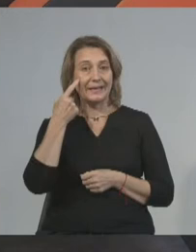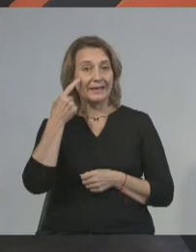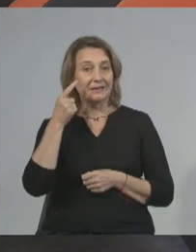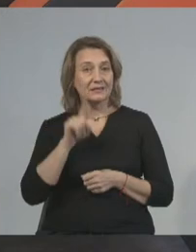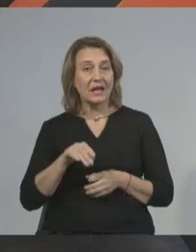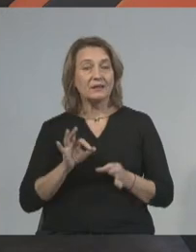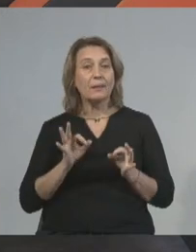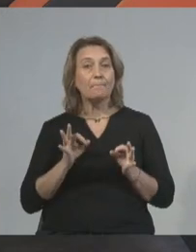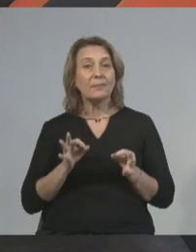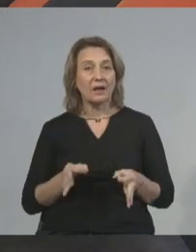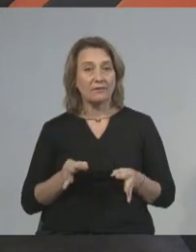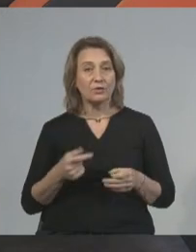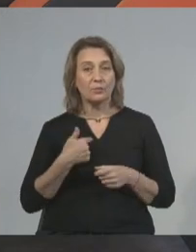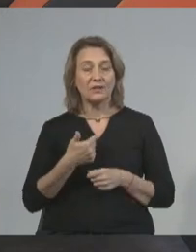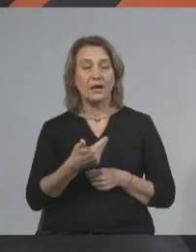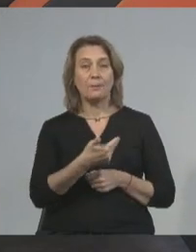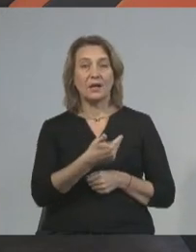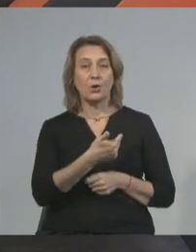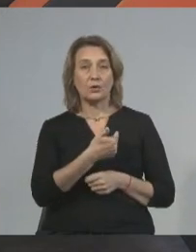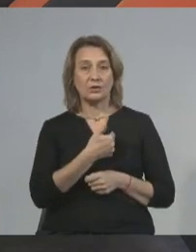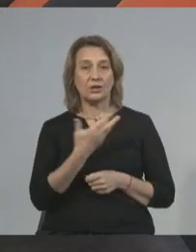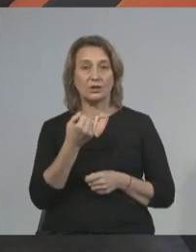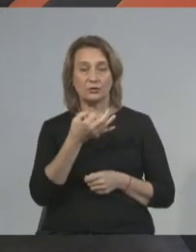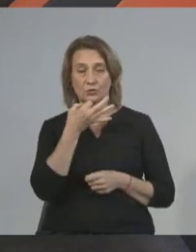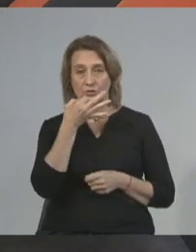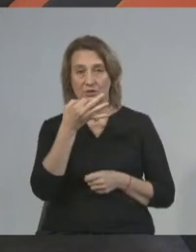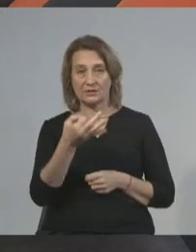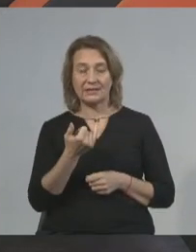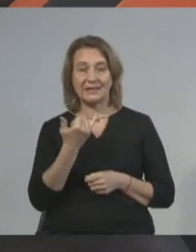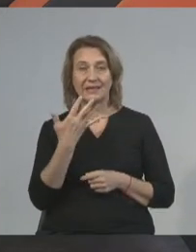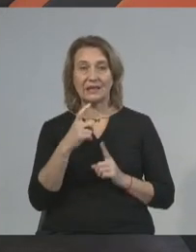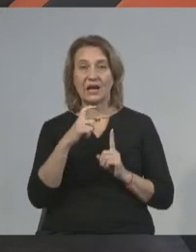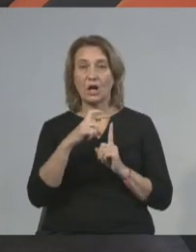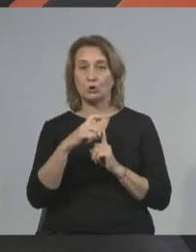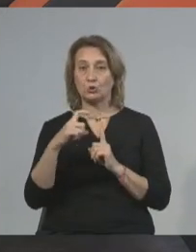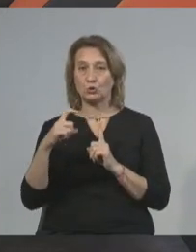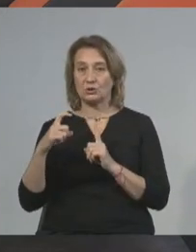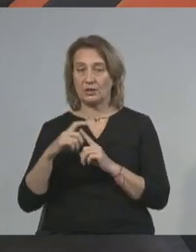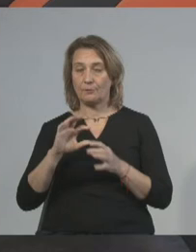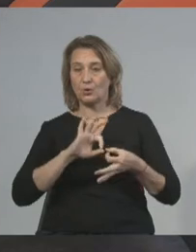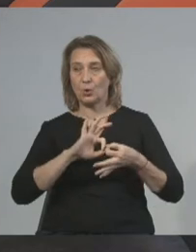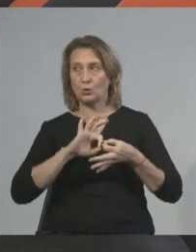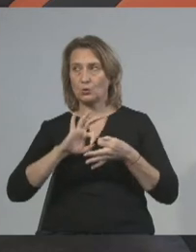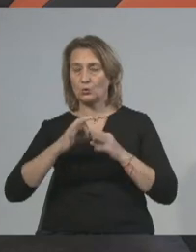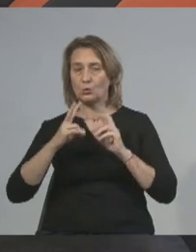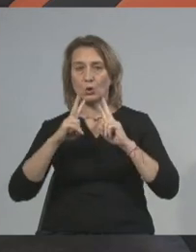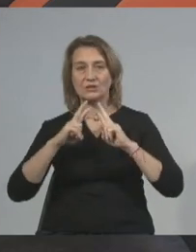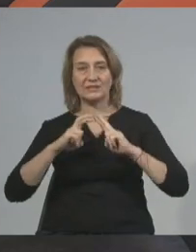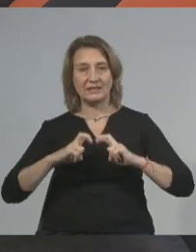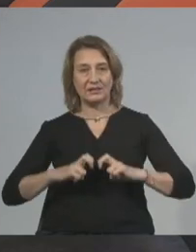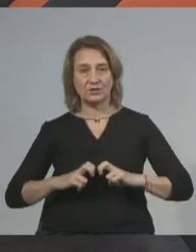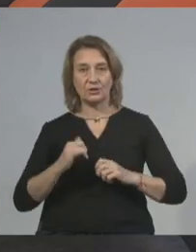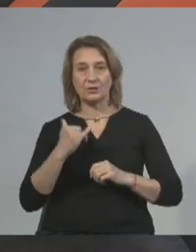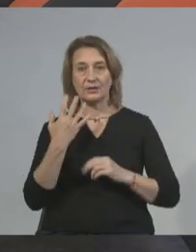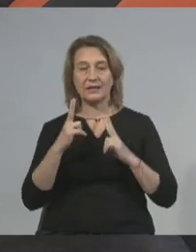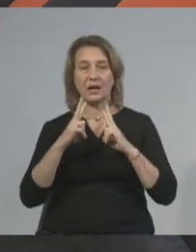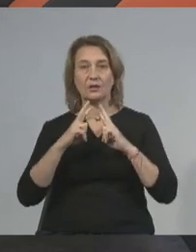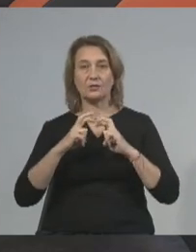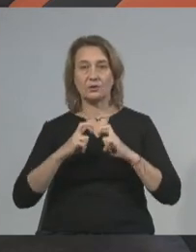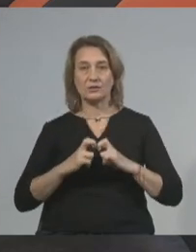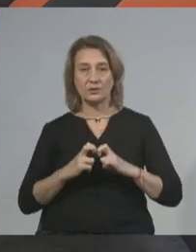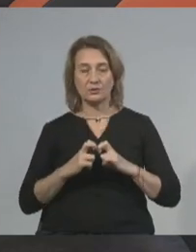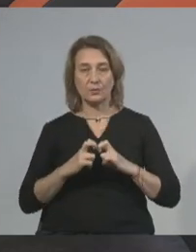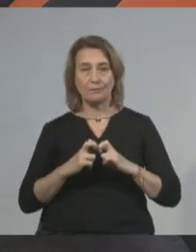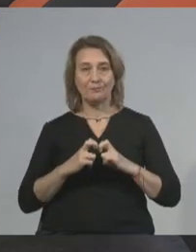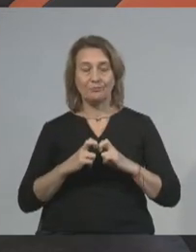forcing uh everyone to know the truth i would also like to tell you a couple of words